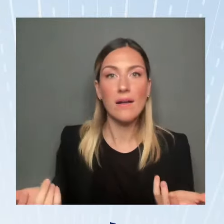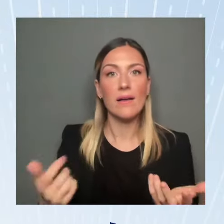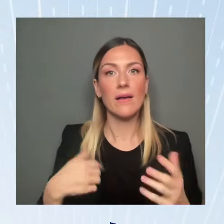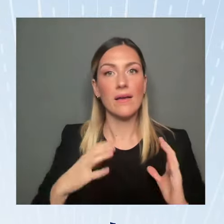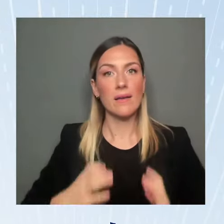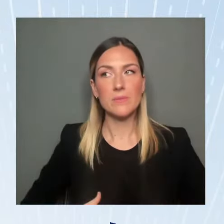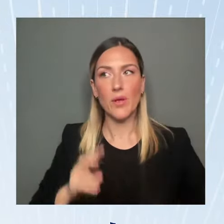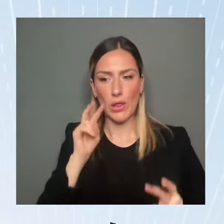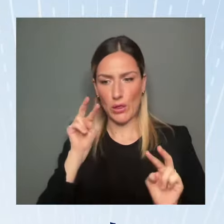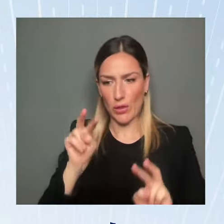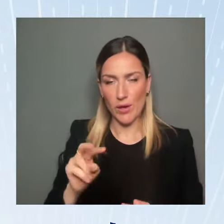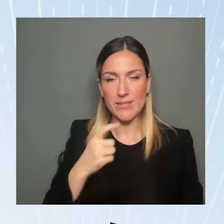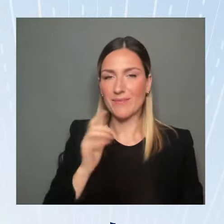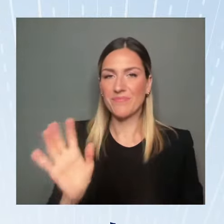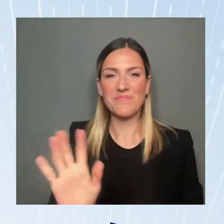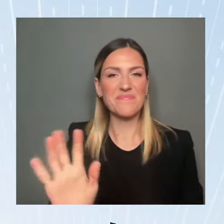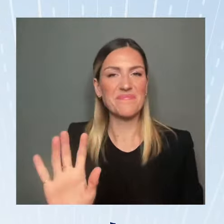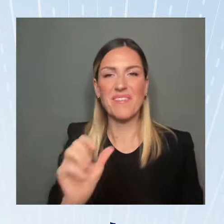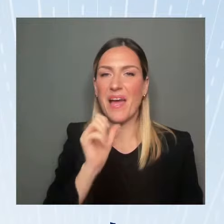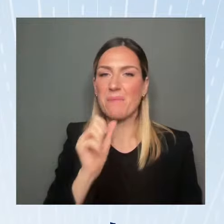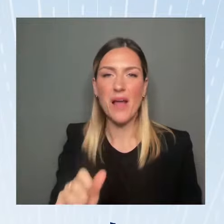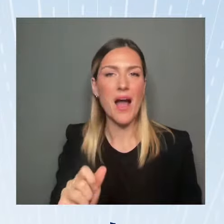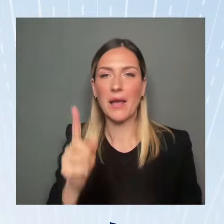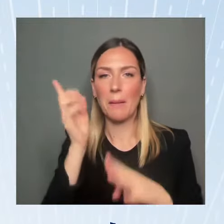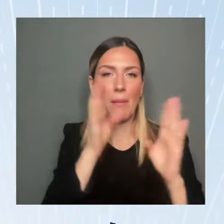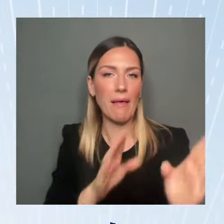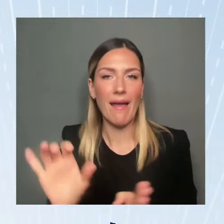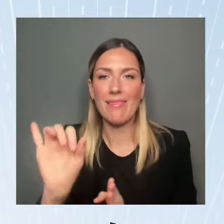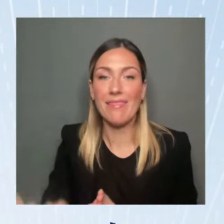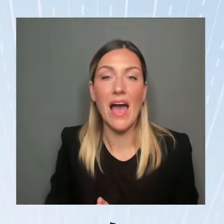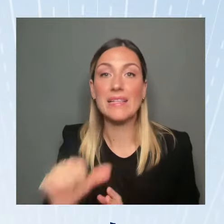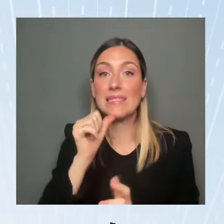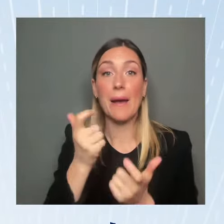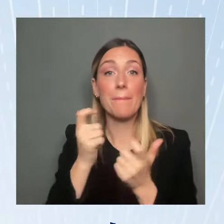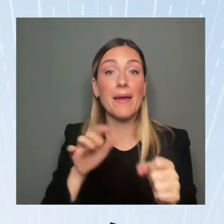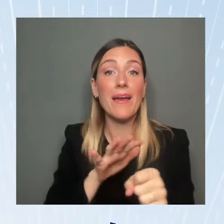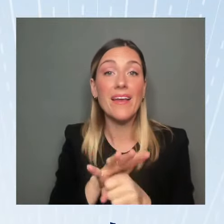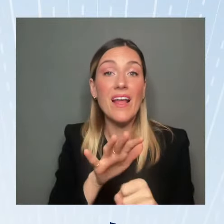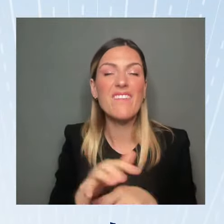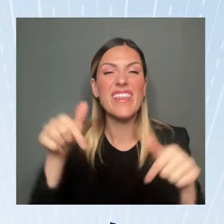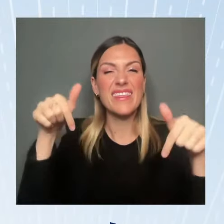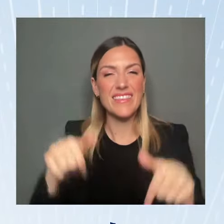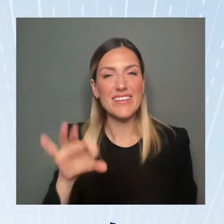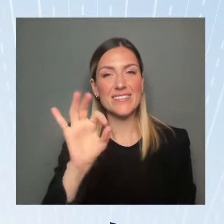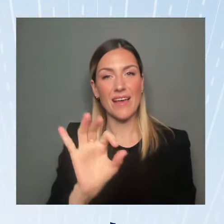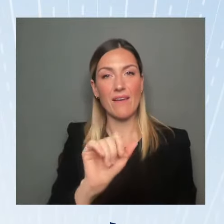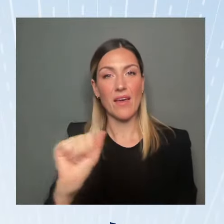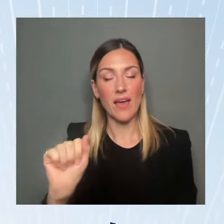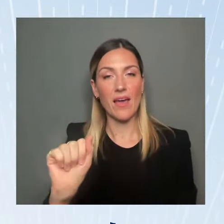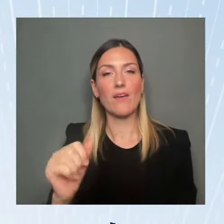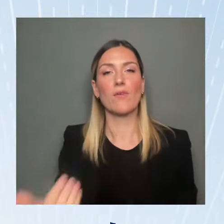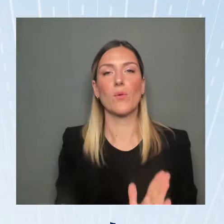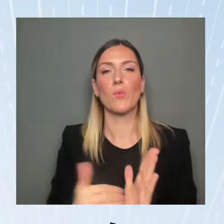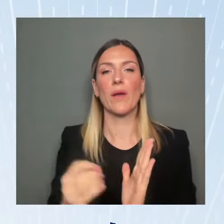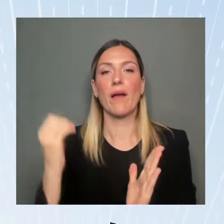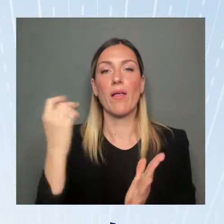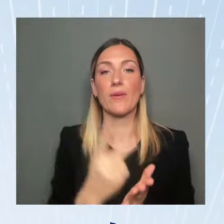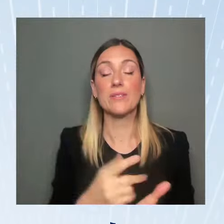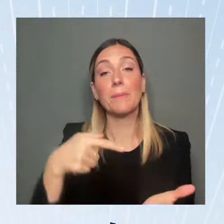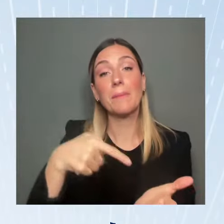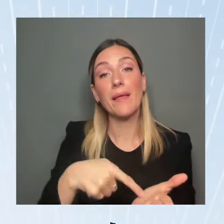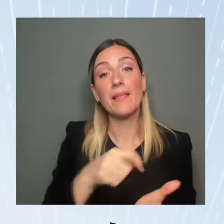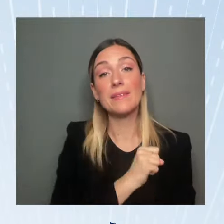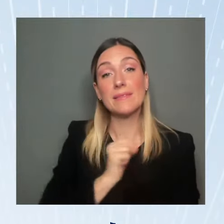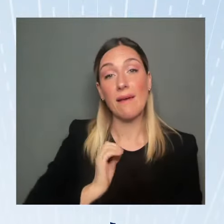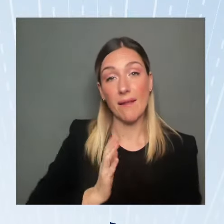look and say, oh, wait, I'm not going to book myself on that aircraft because the cargo hold is not big enough. That's in this FAA's reauthorization bill in the Senate side. And then